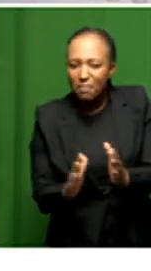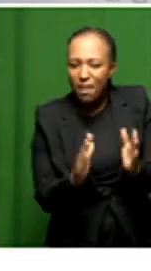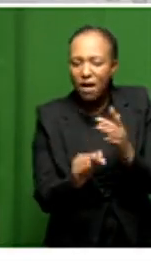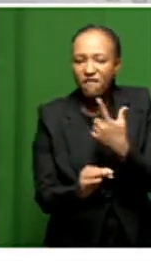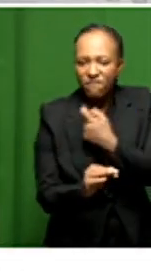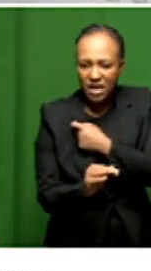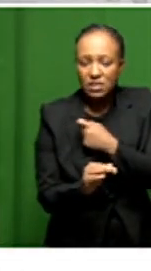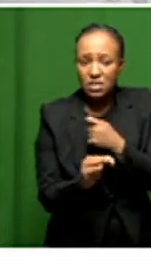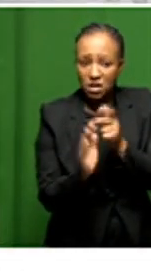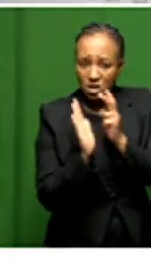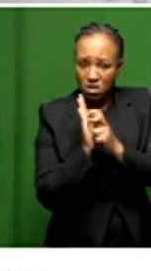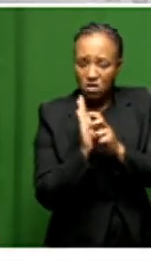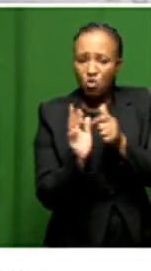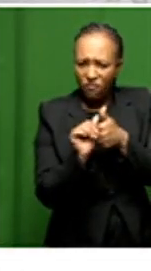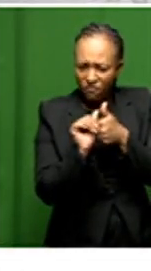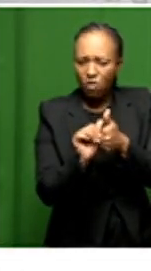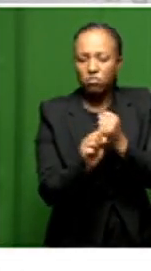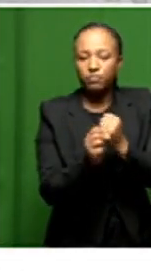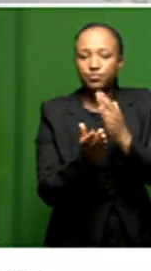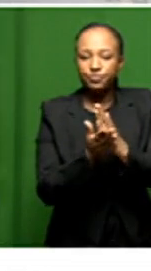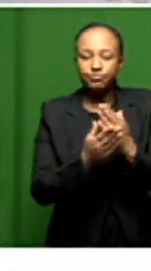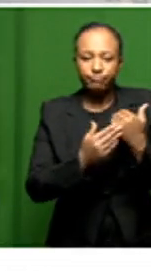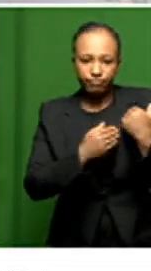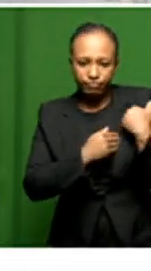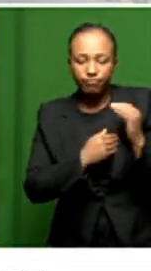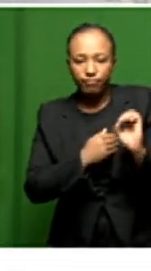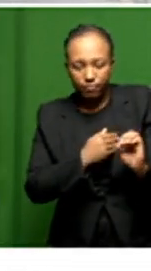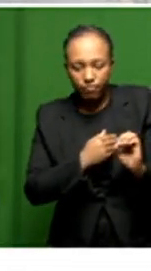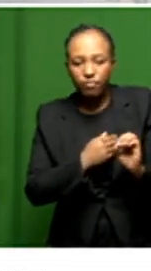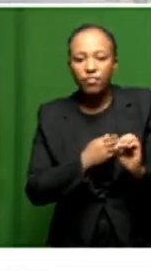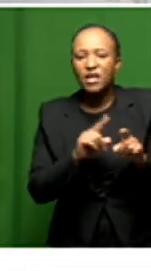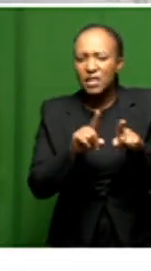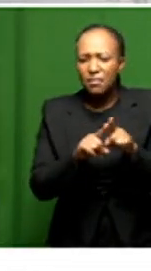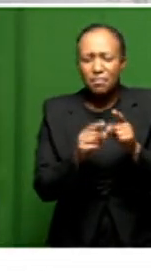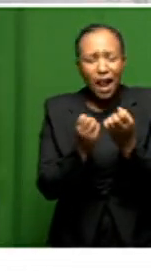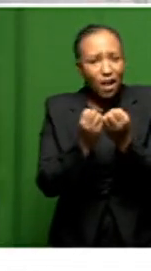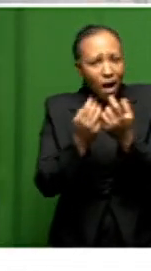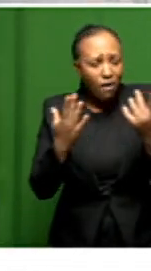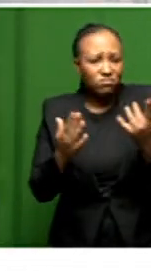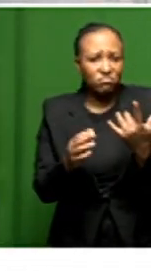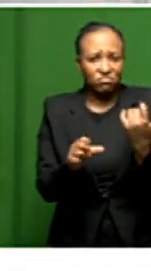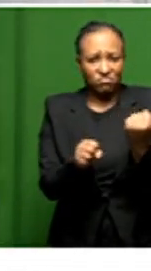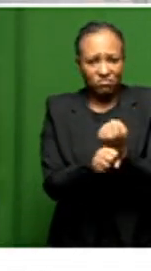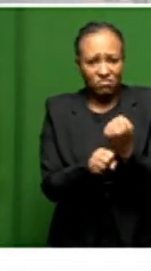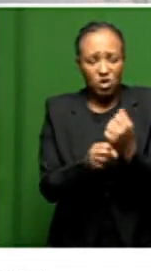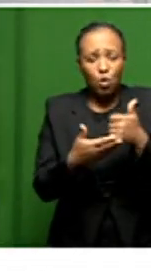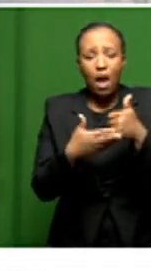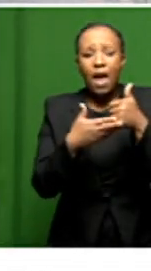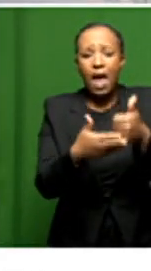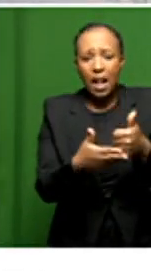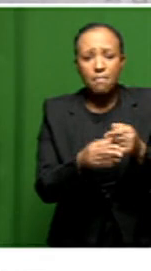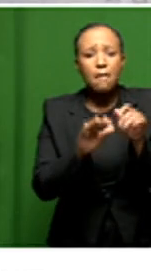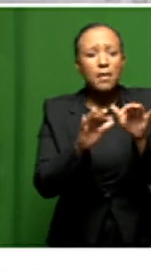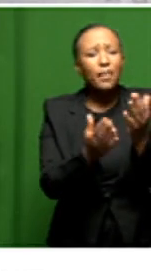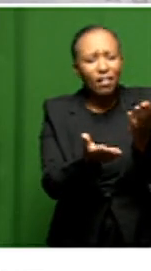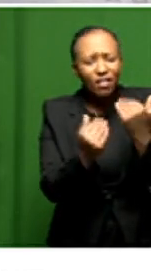those have to be followed to be safe. But there's also a lot that needs to be done in terms of helping getting the vaccine